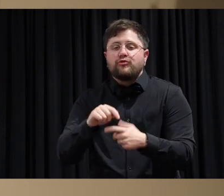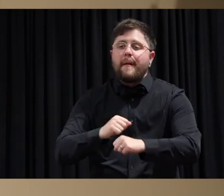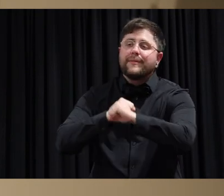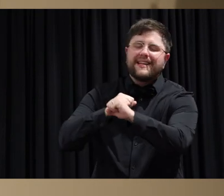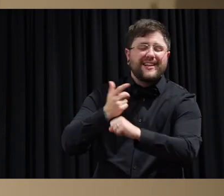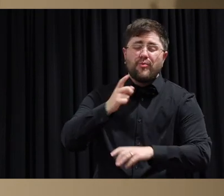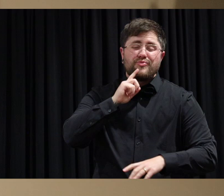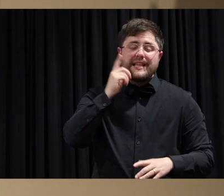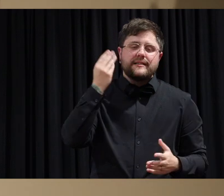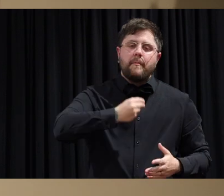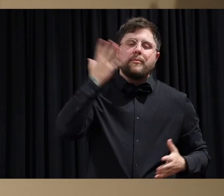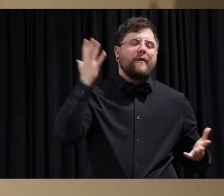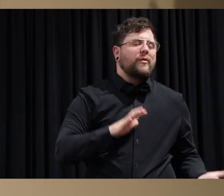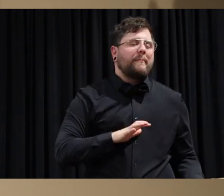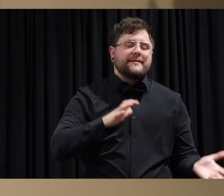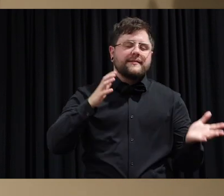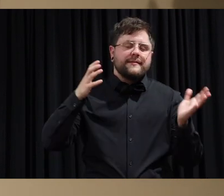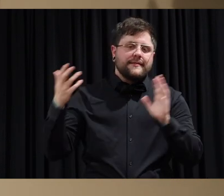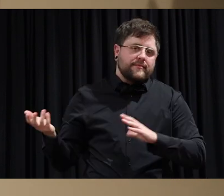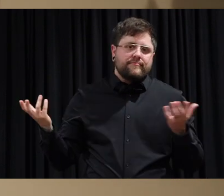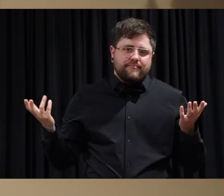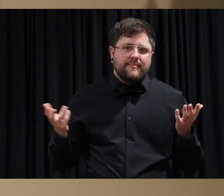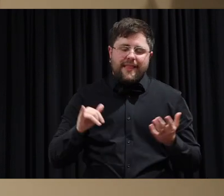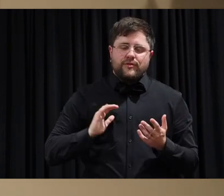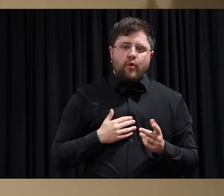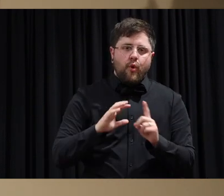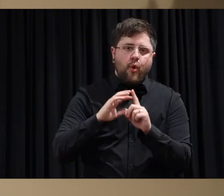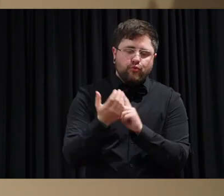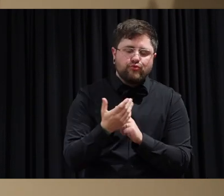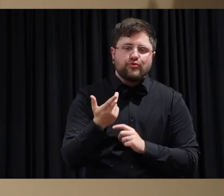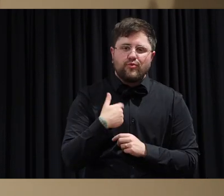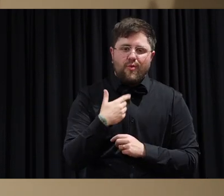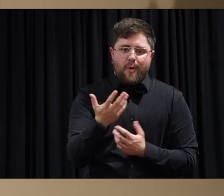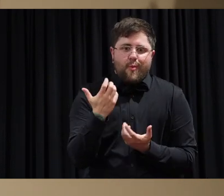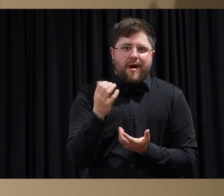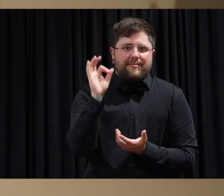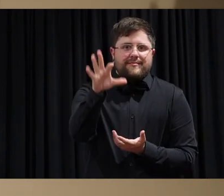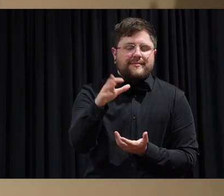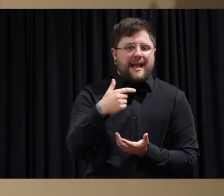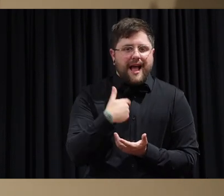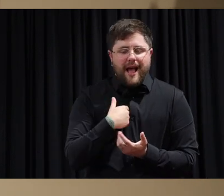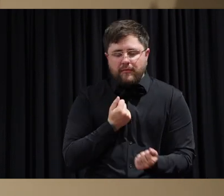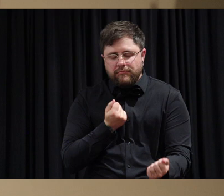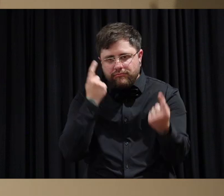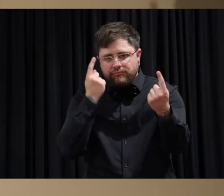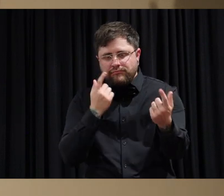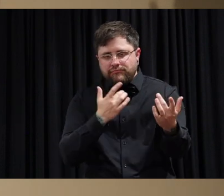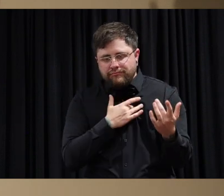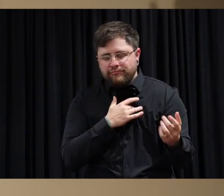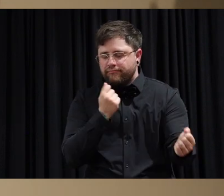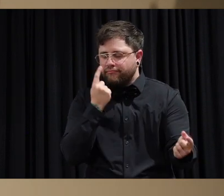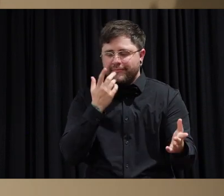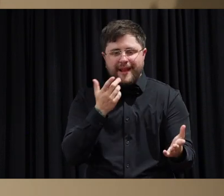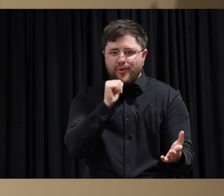And it is just a beautiful, hot mess in our culture. And I just wanted to say I empathize with that and